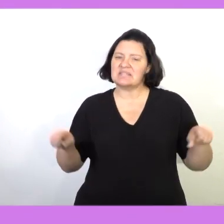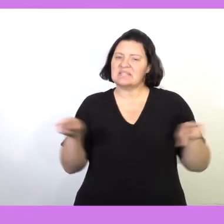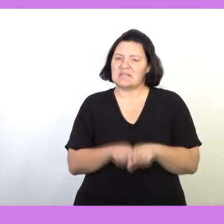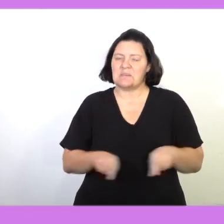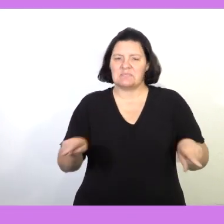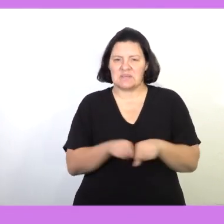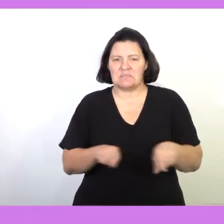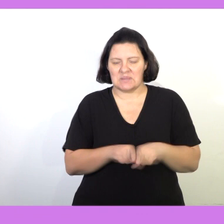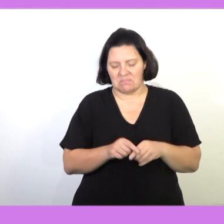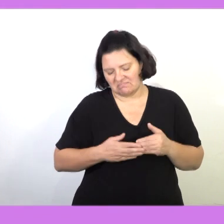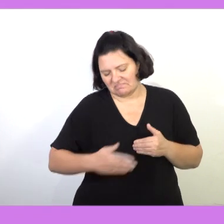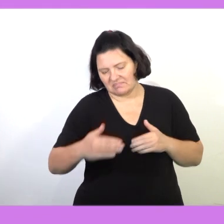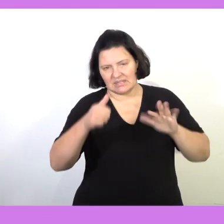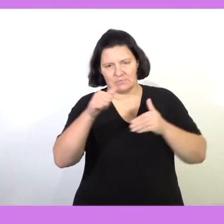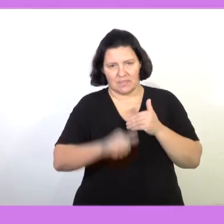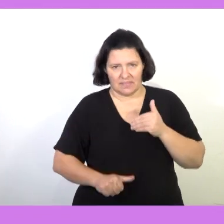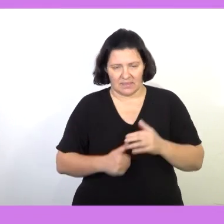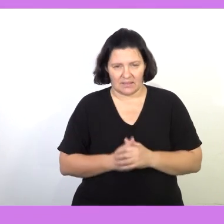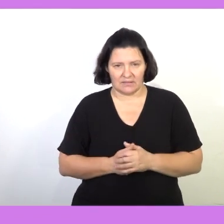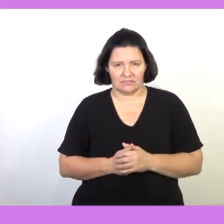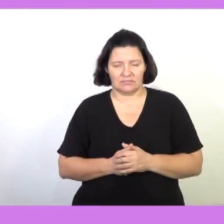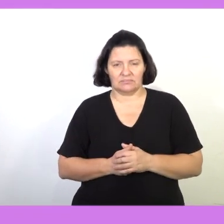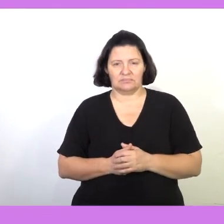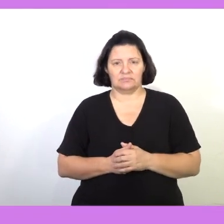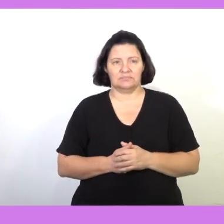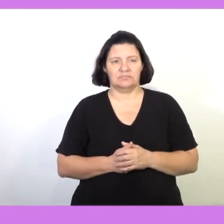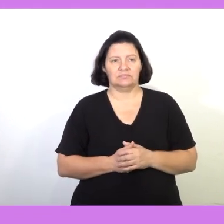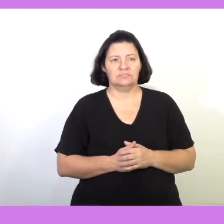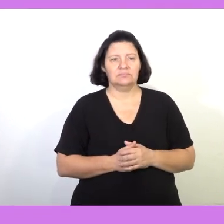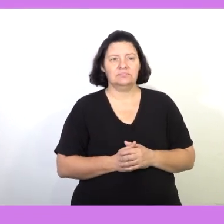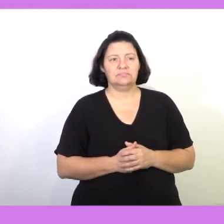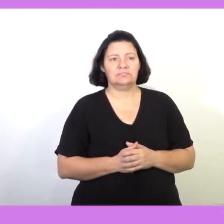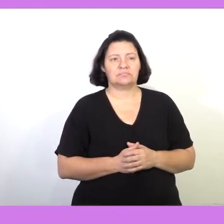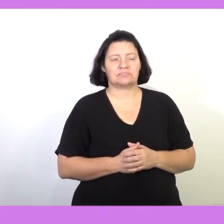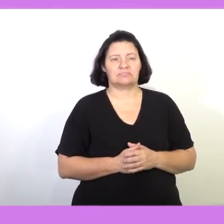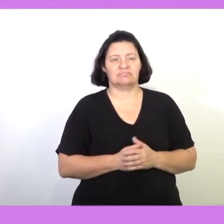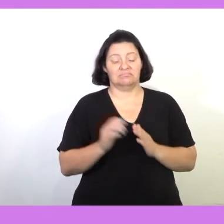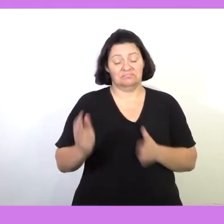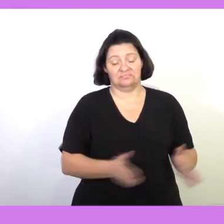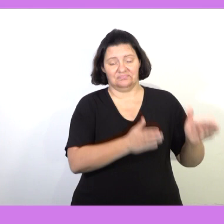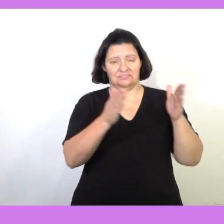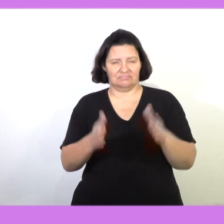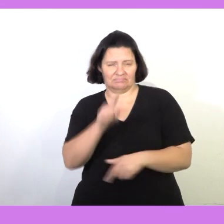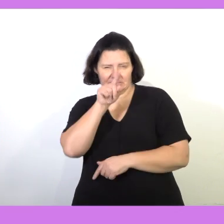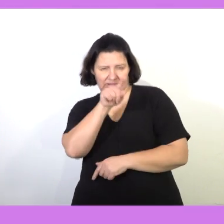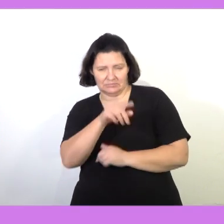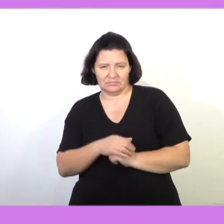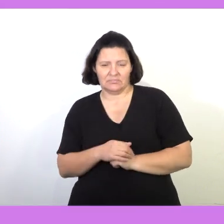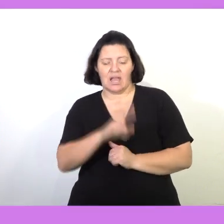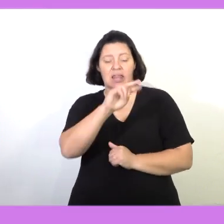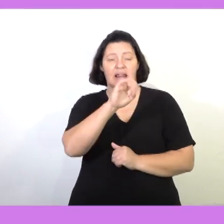the same for the next 6 months. Moving along, let's look at this question